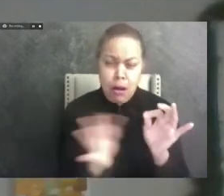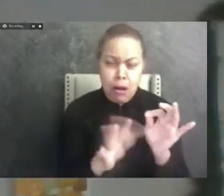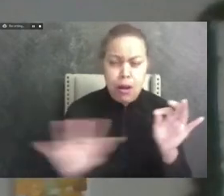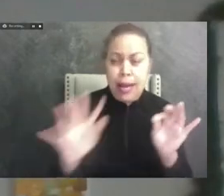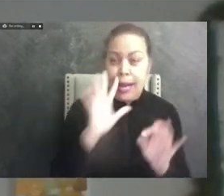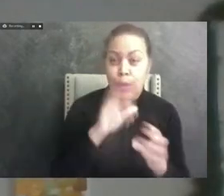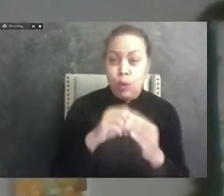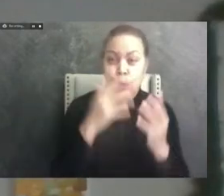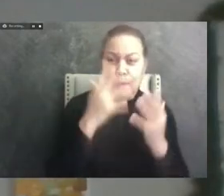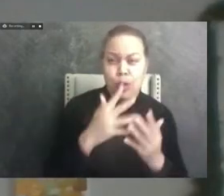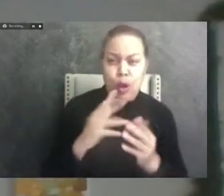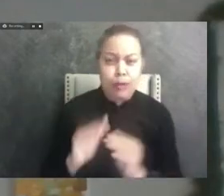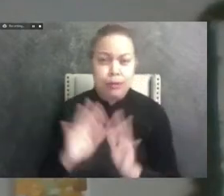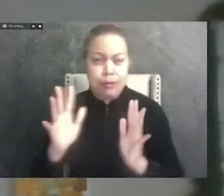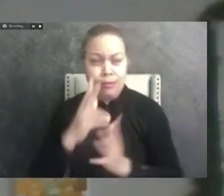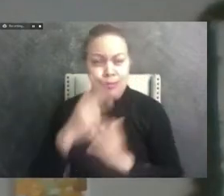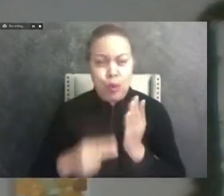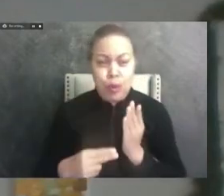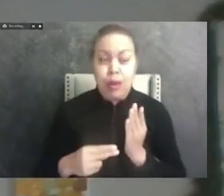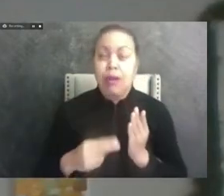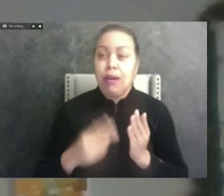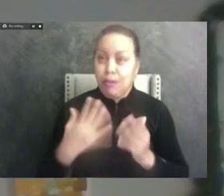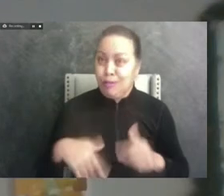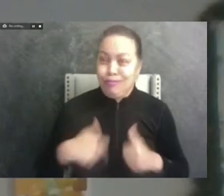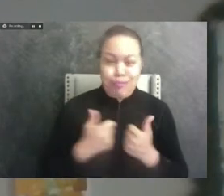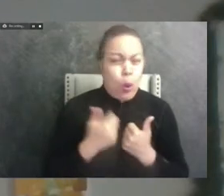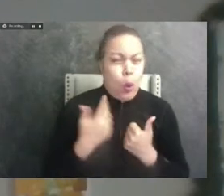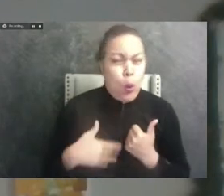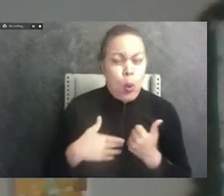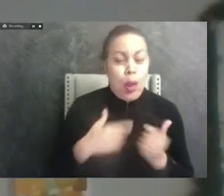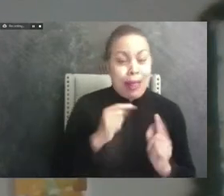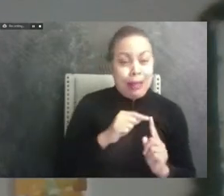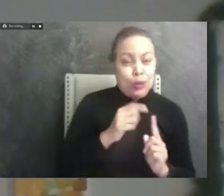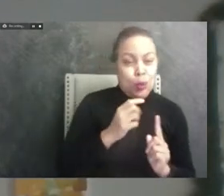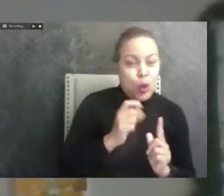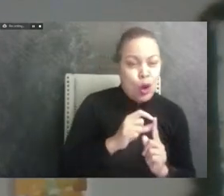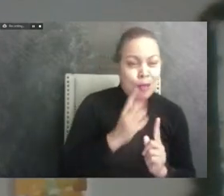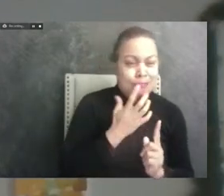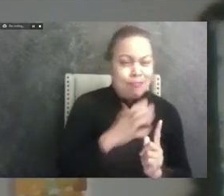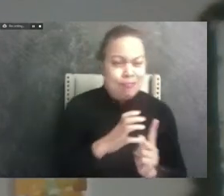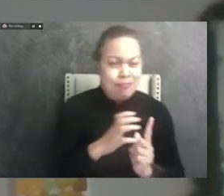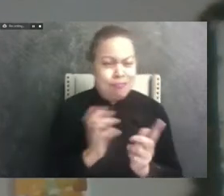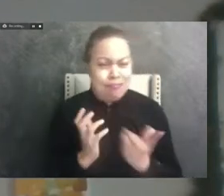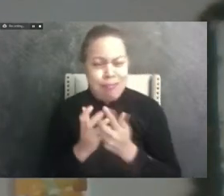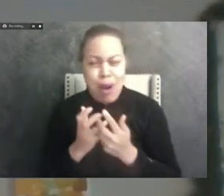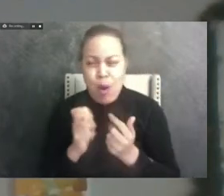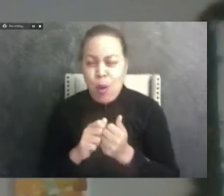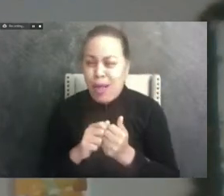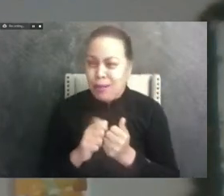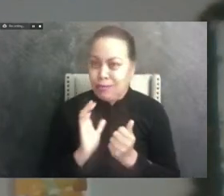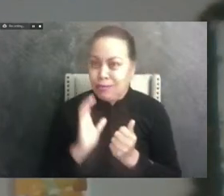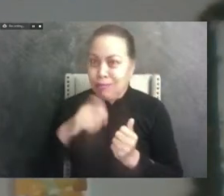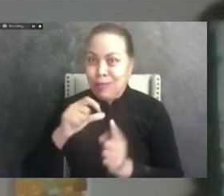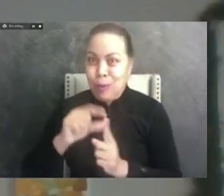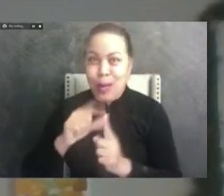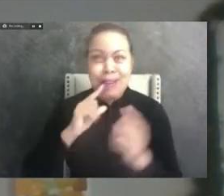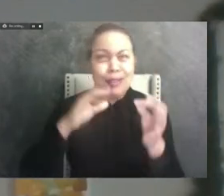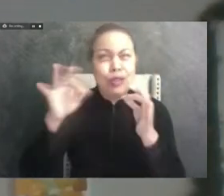darkness. She dared to rhyme with words like cockneel and described the skies like a